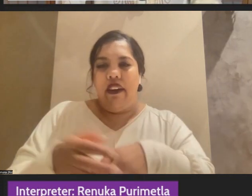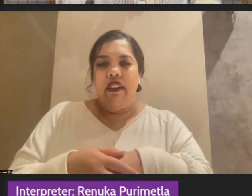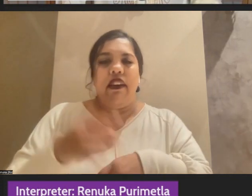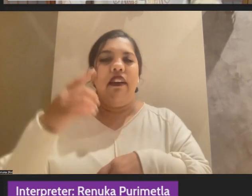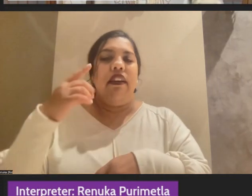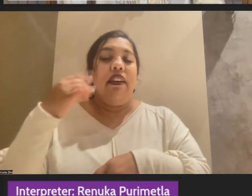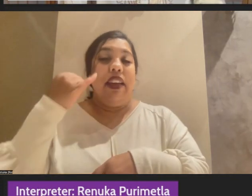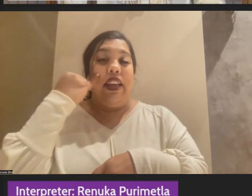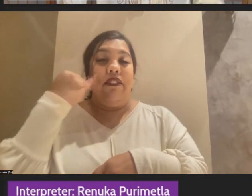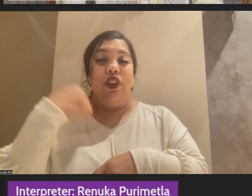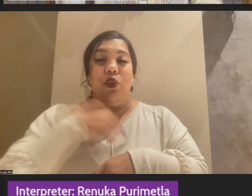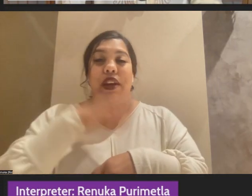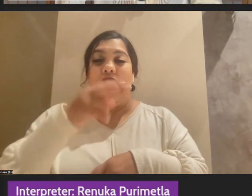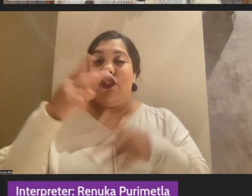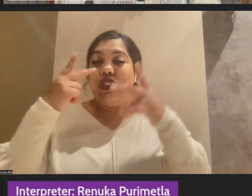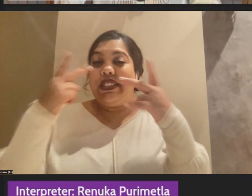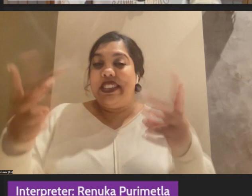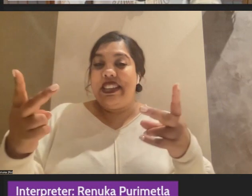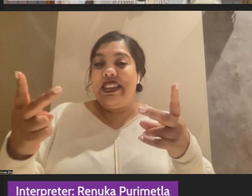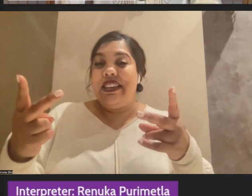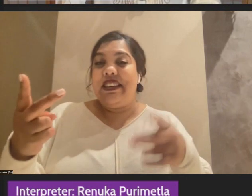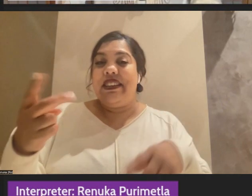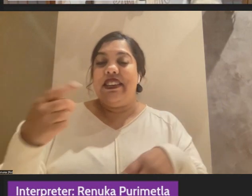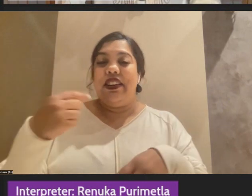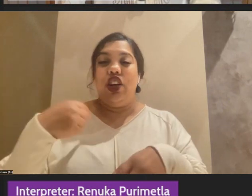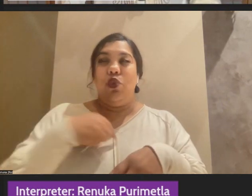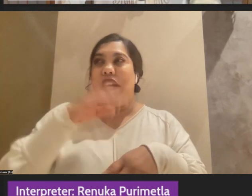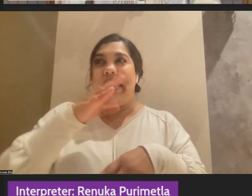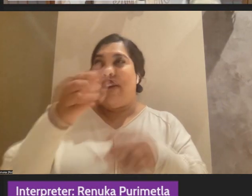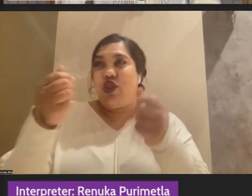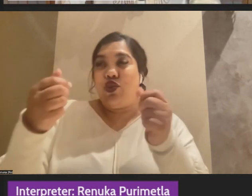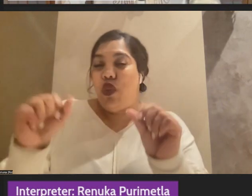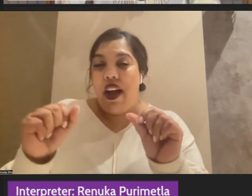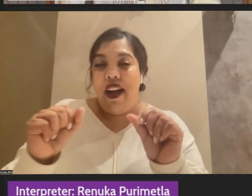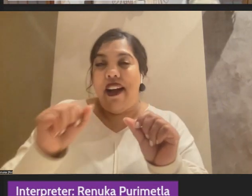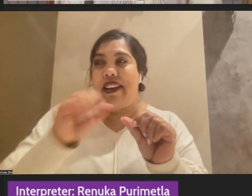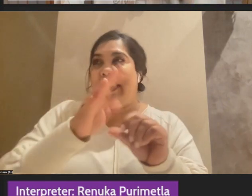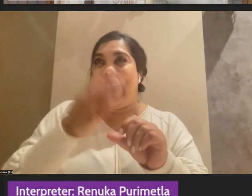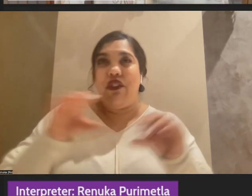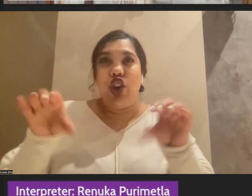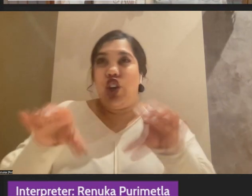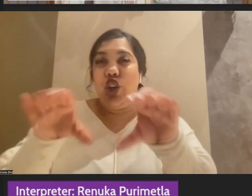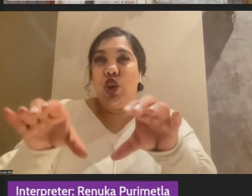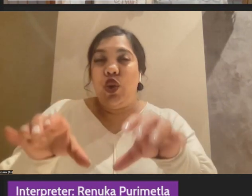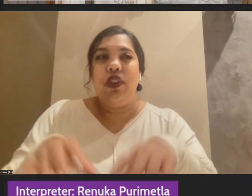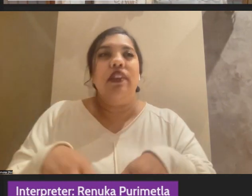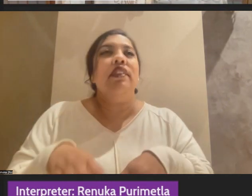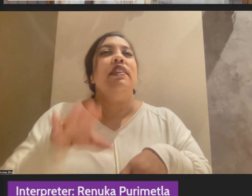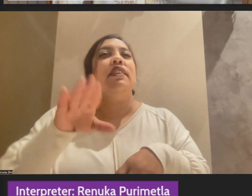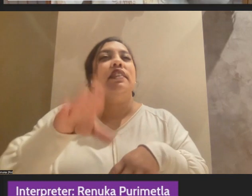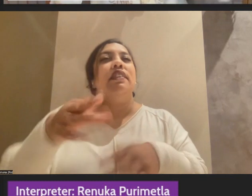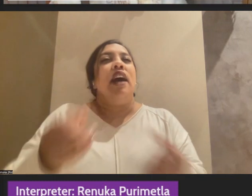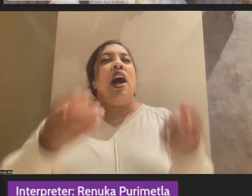How many of us are doing the same things, expecting different results regarding our health and